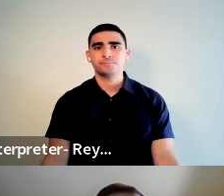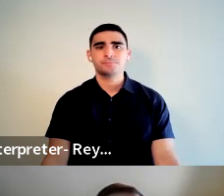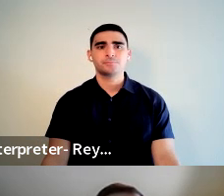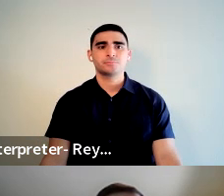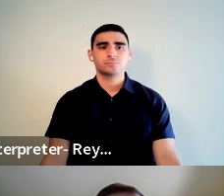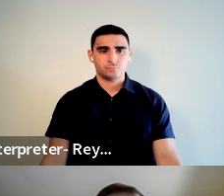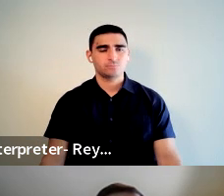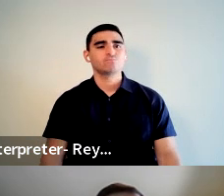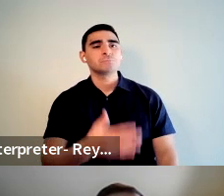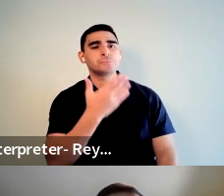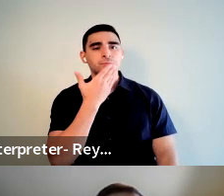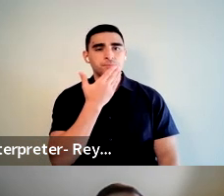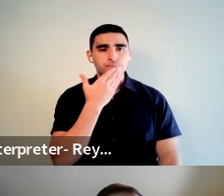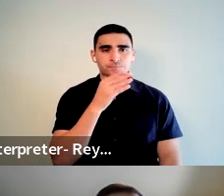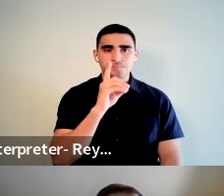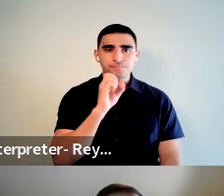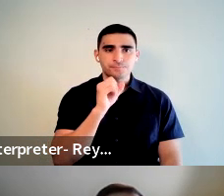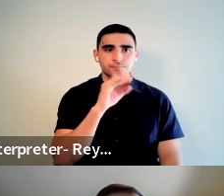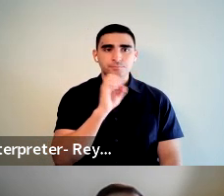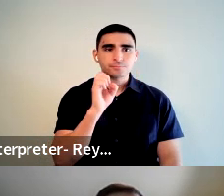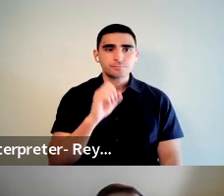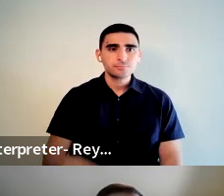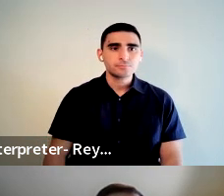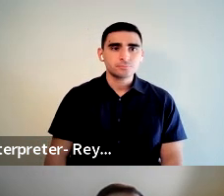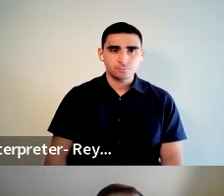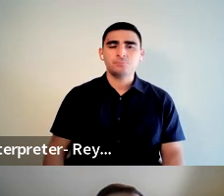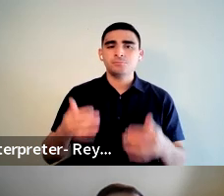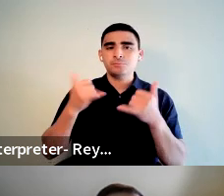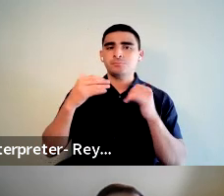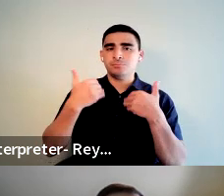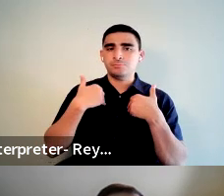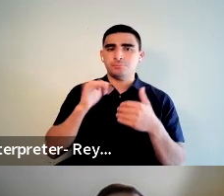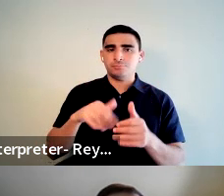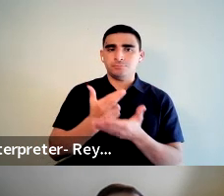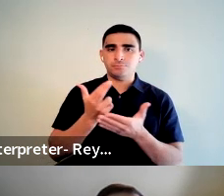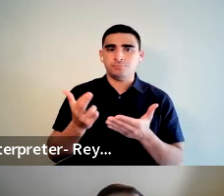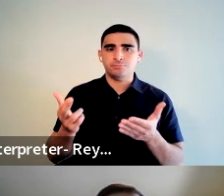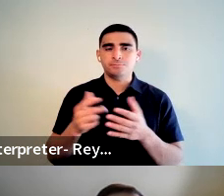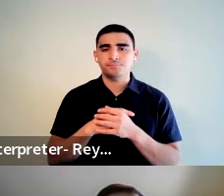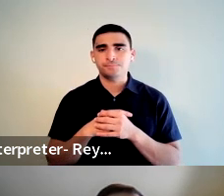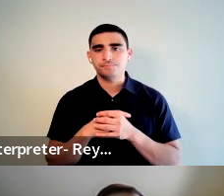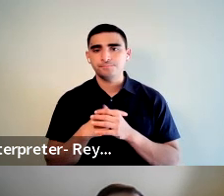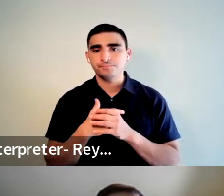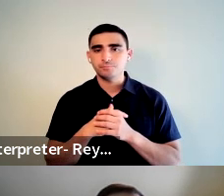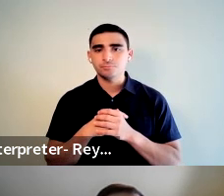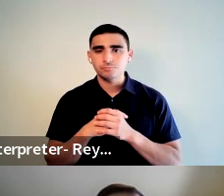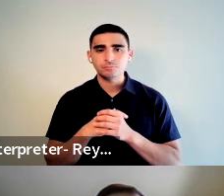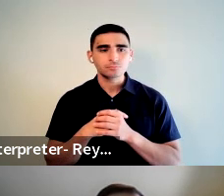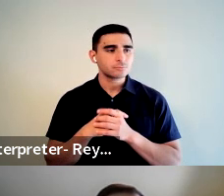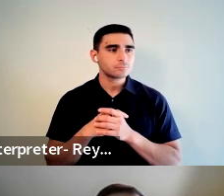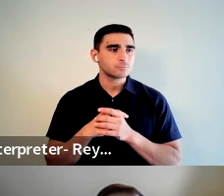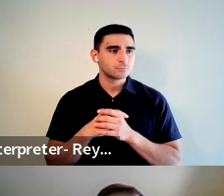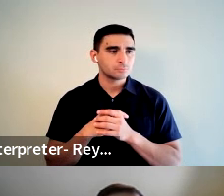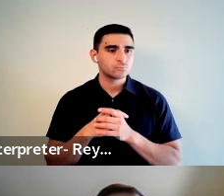Thanks for that, Desiree. And yes, we still have that resource. And it reminds me of